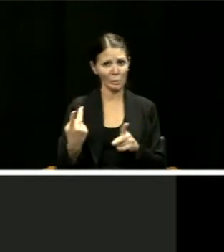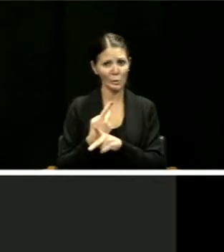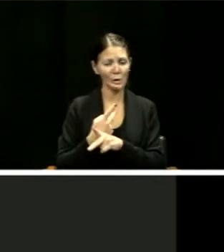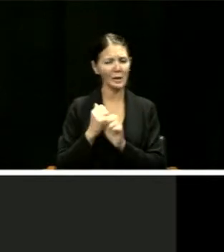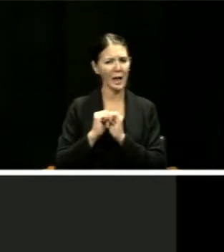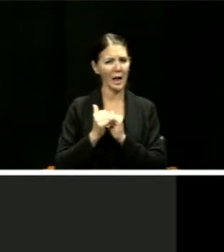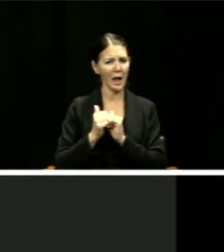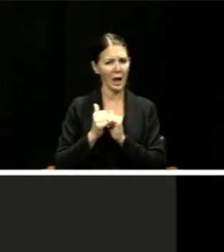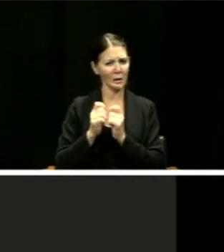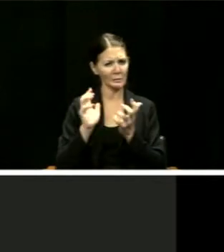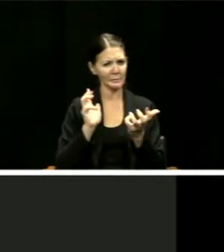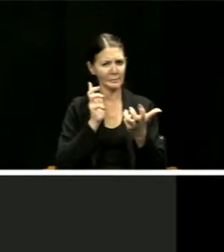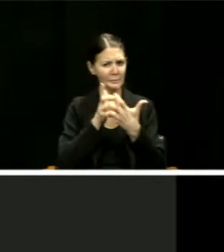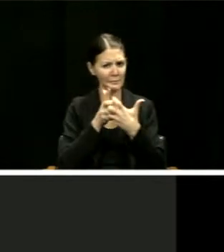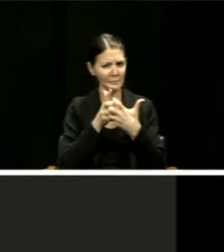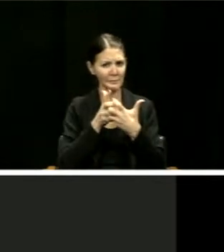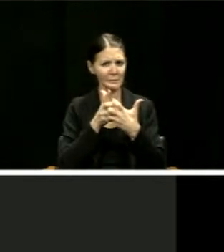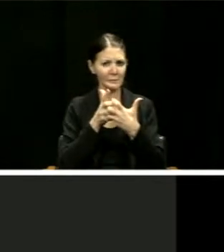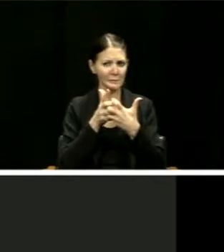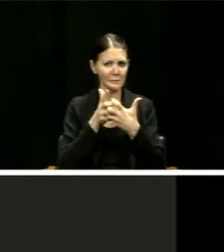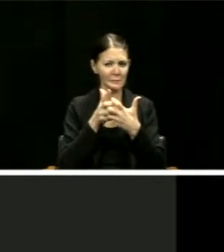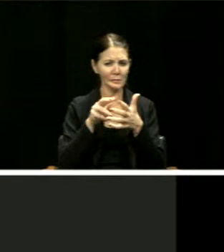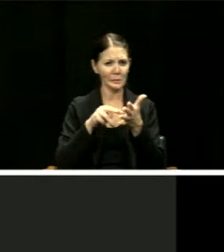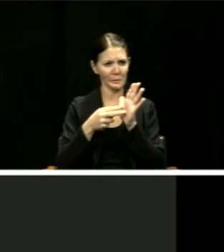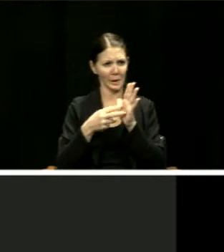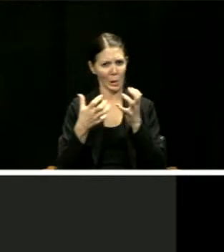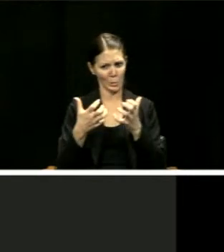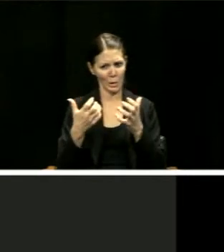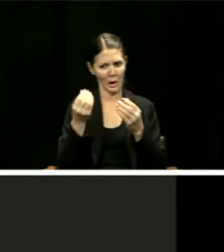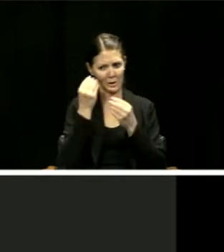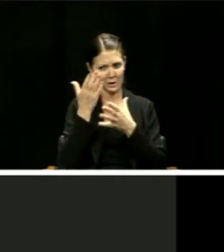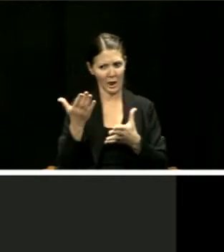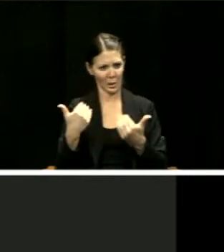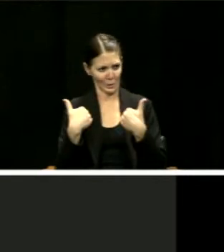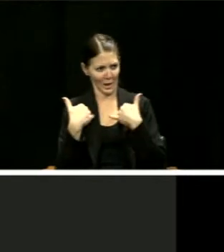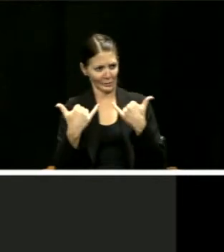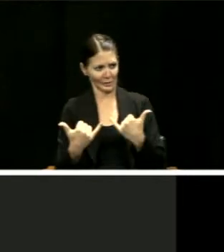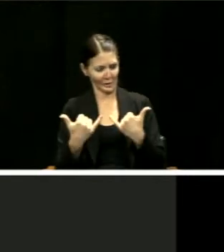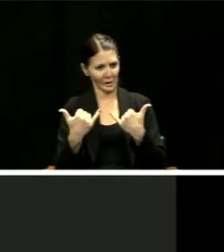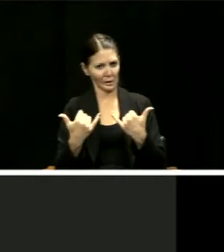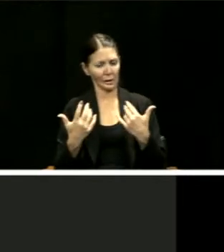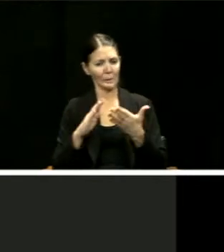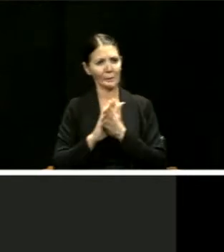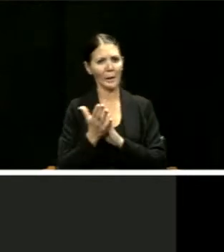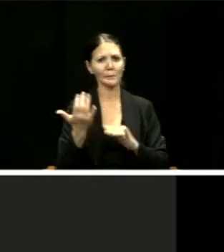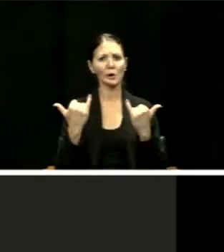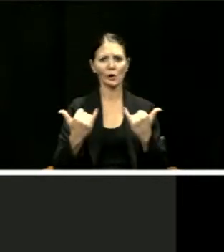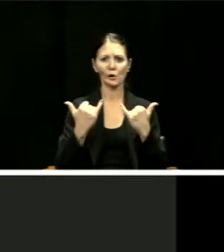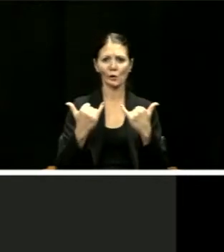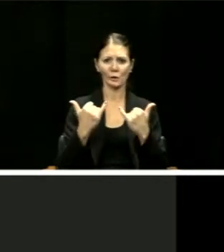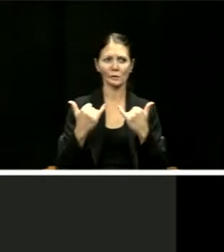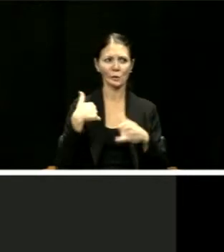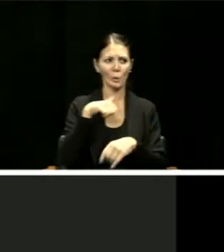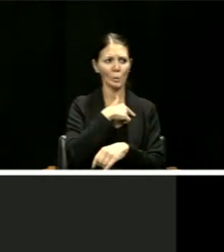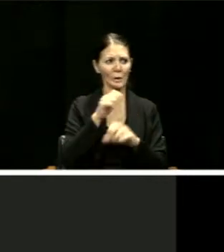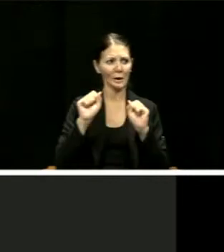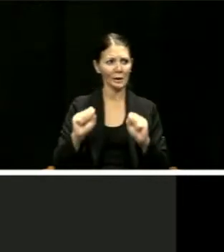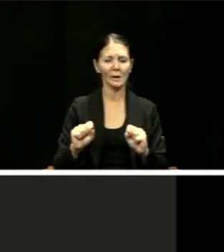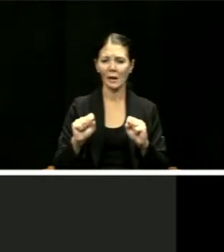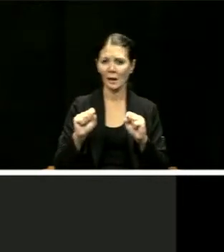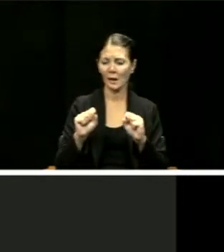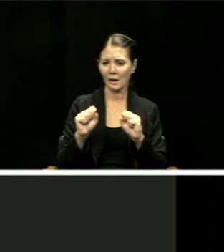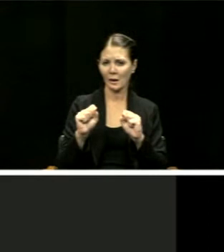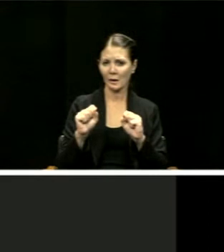that so that the data that is coming in now is current, so that we can, you know,